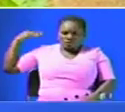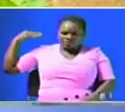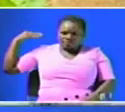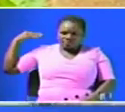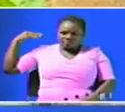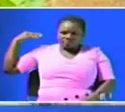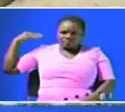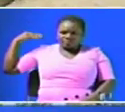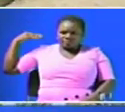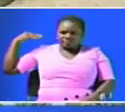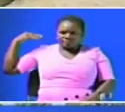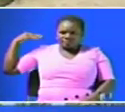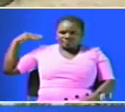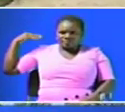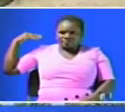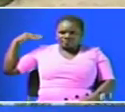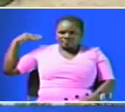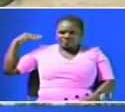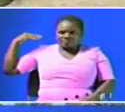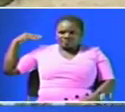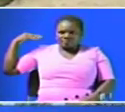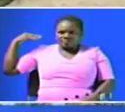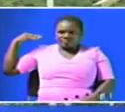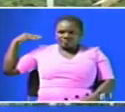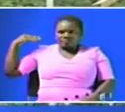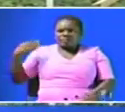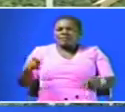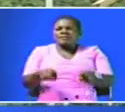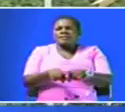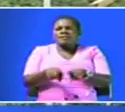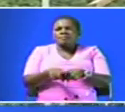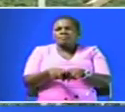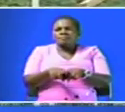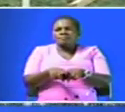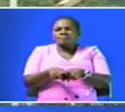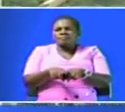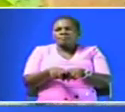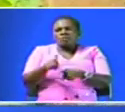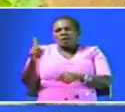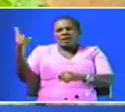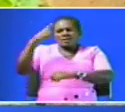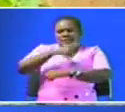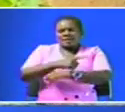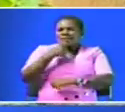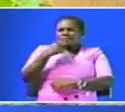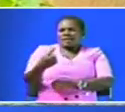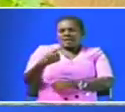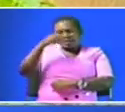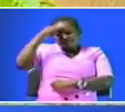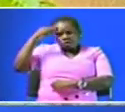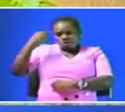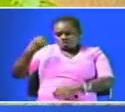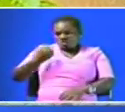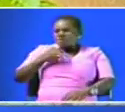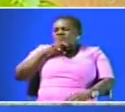our retired president lived. And I was saying, and one day I was saying that because I have a